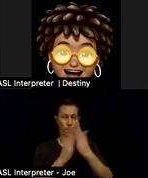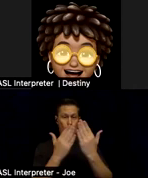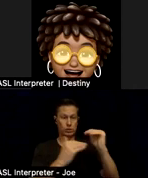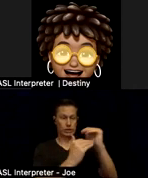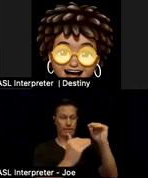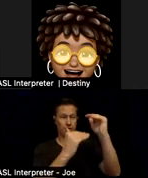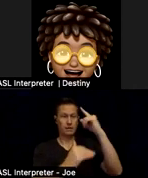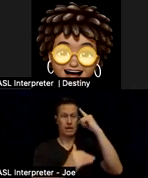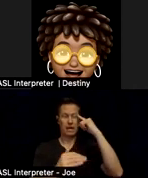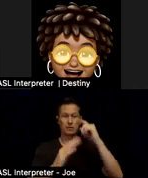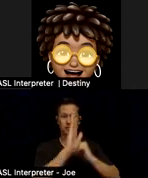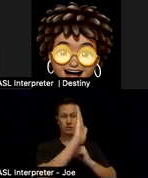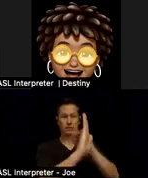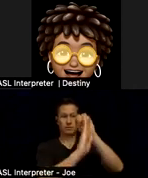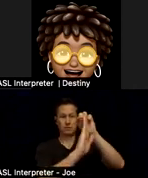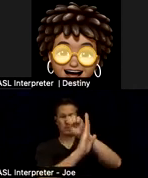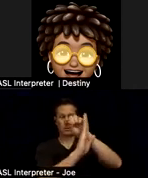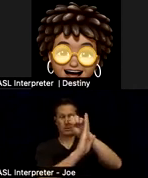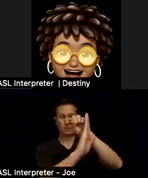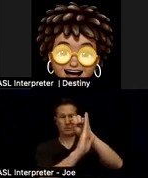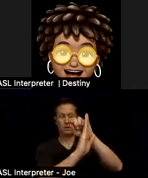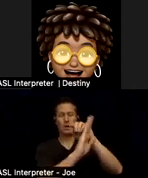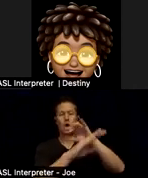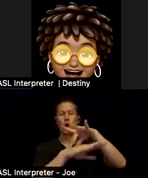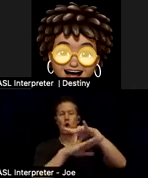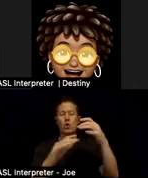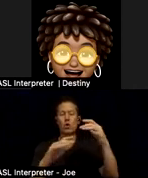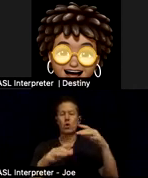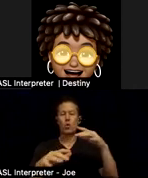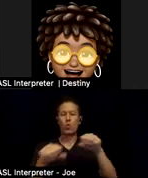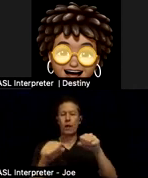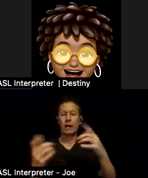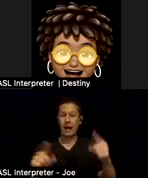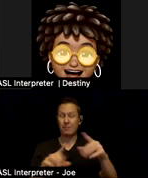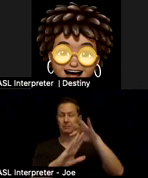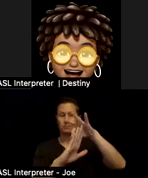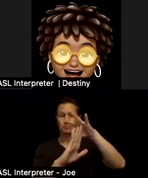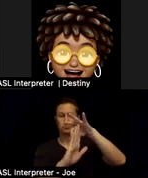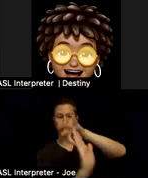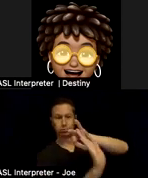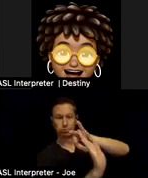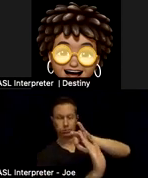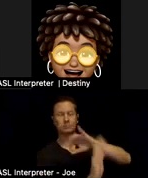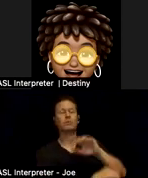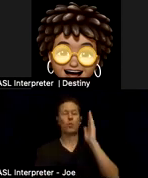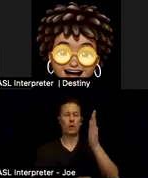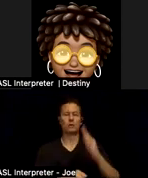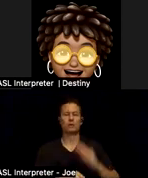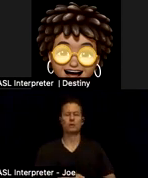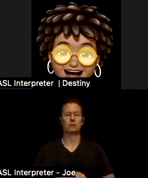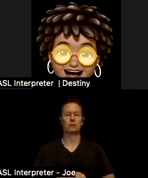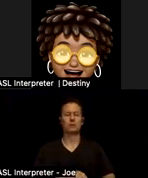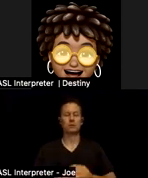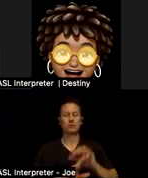there could be a tendency in an earthquake for the bottom of the bookshelf to separate from the wall in an earthquake. So the lower down you go